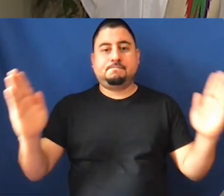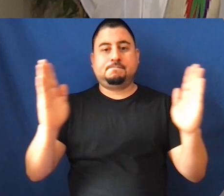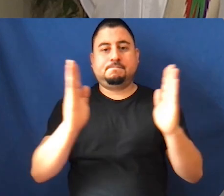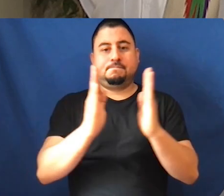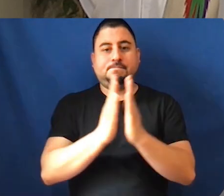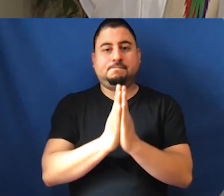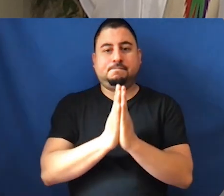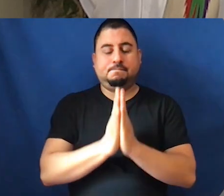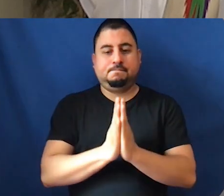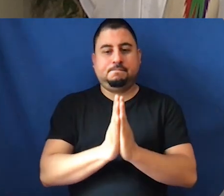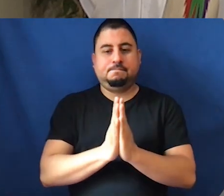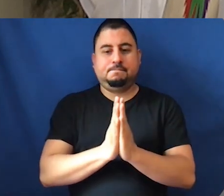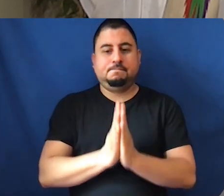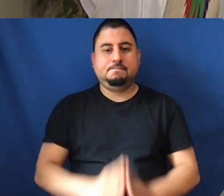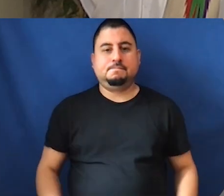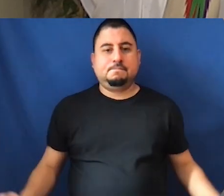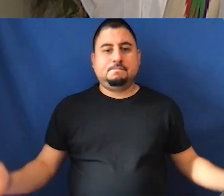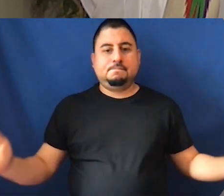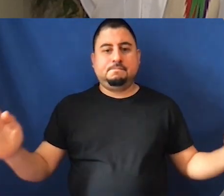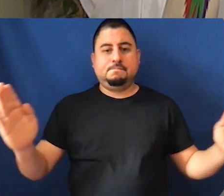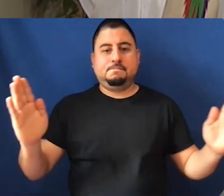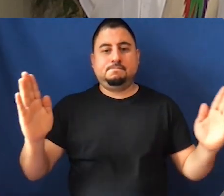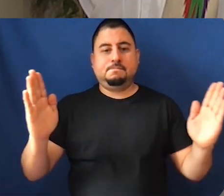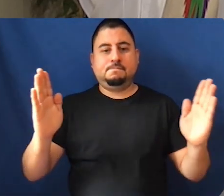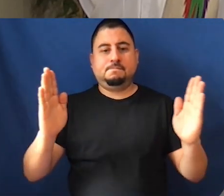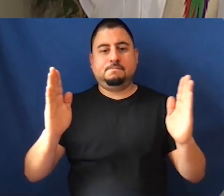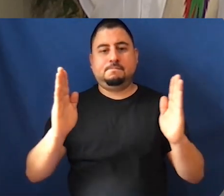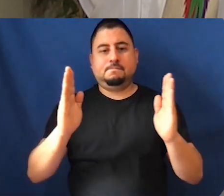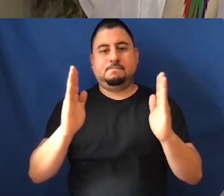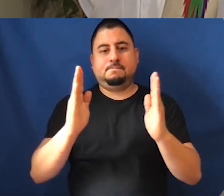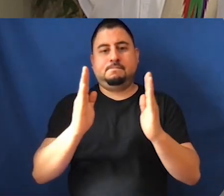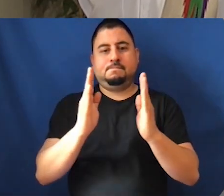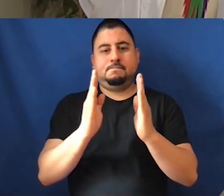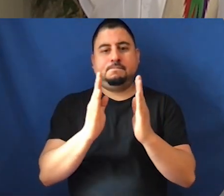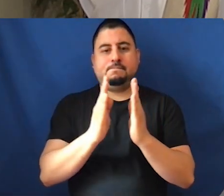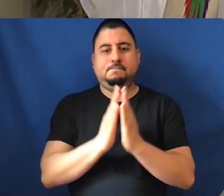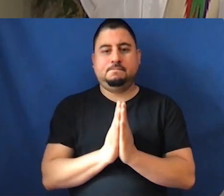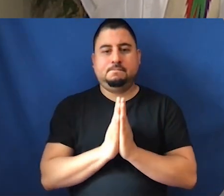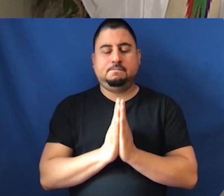Amen, oh, amen, oh,